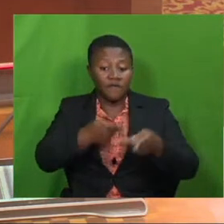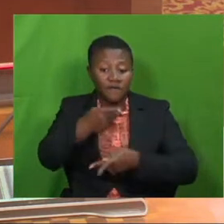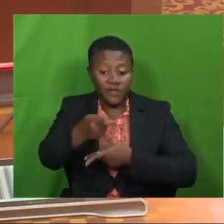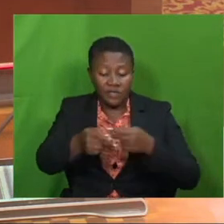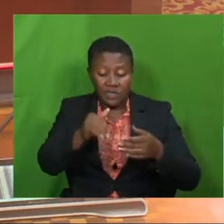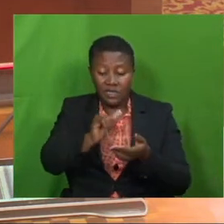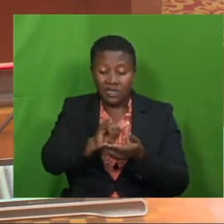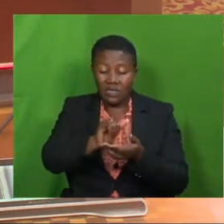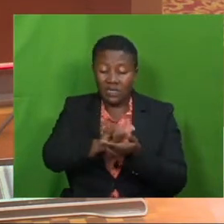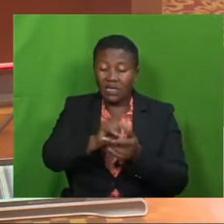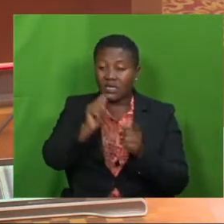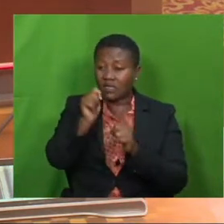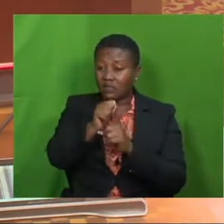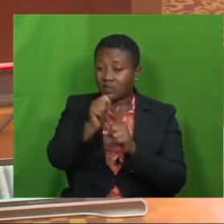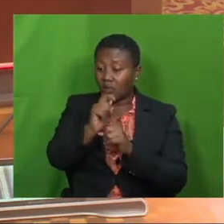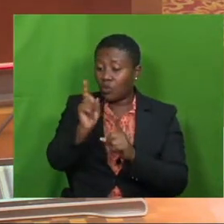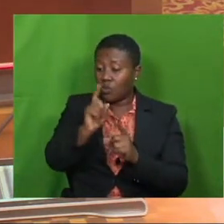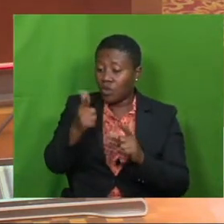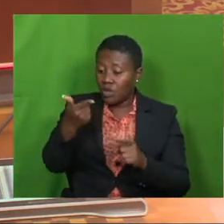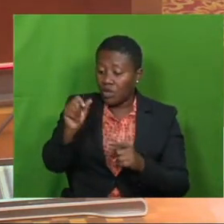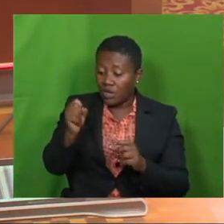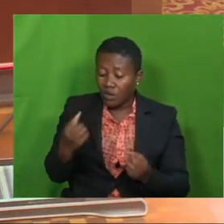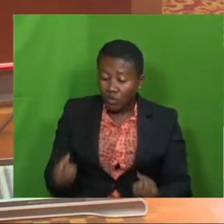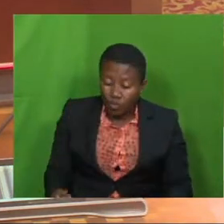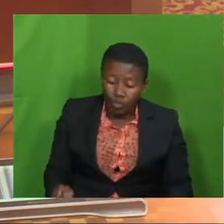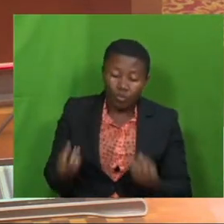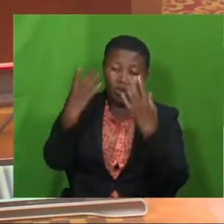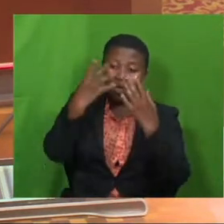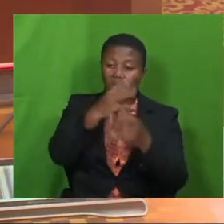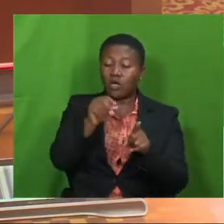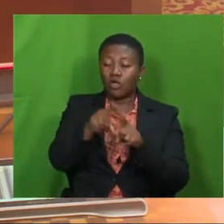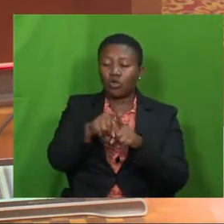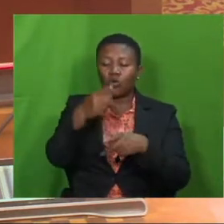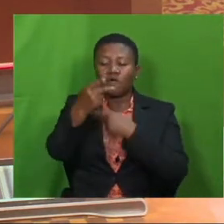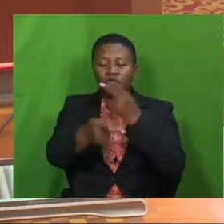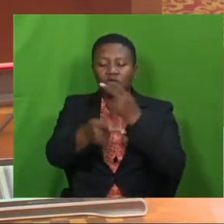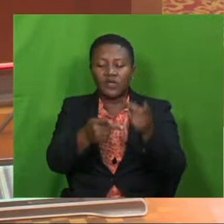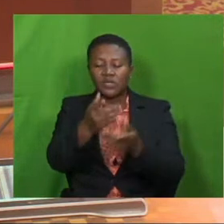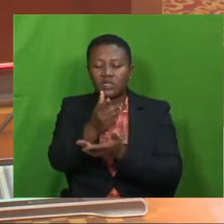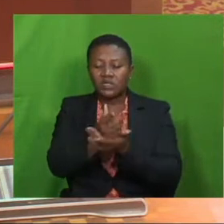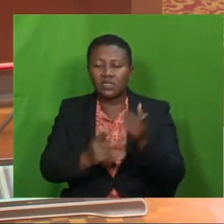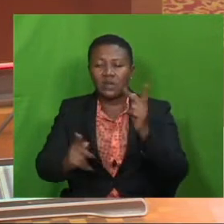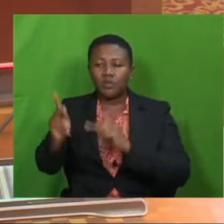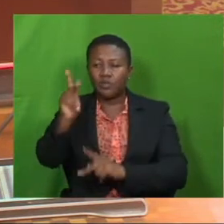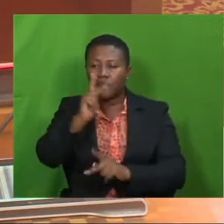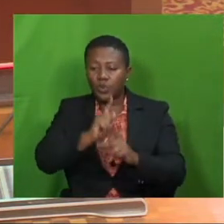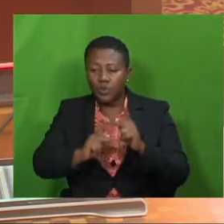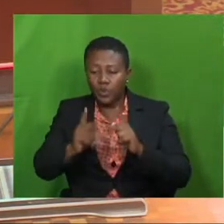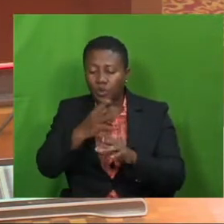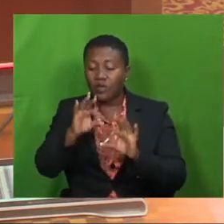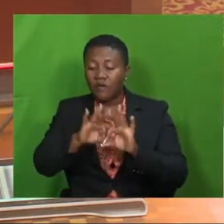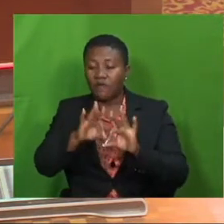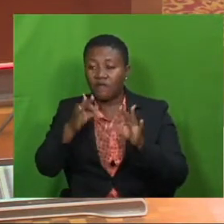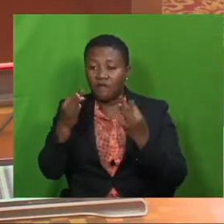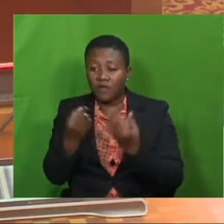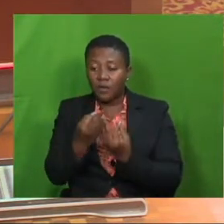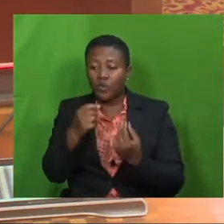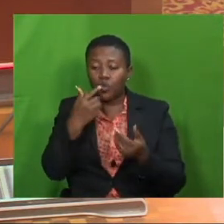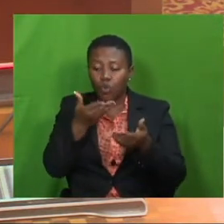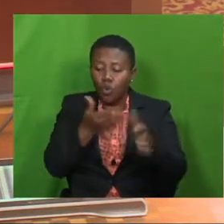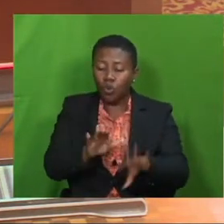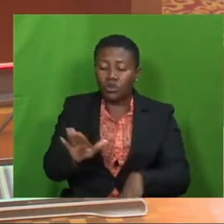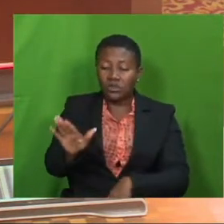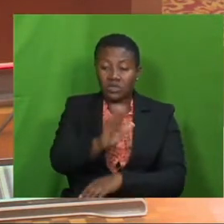commiserate with the people and families of those who lost their lives and also to ascertain and assess the impact of the